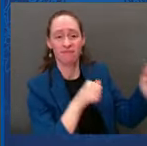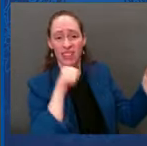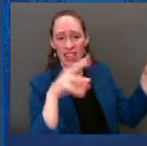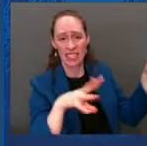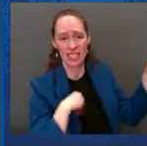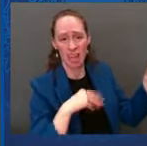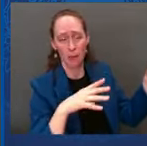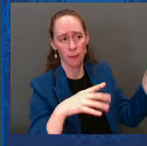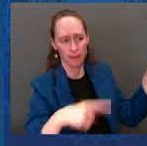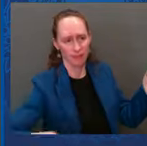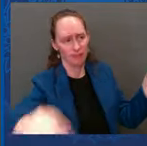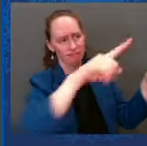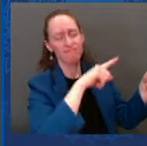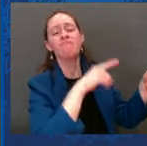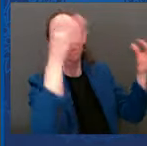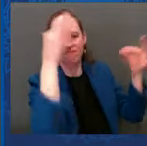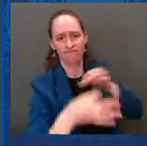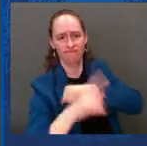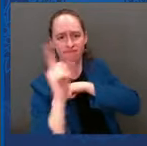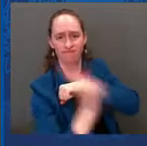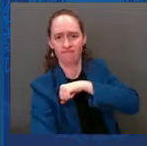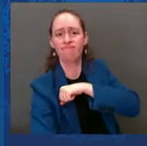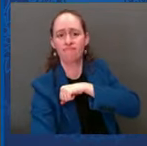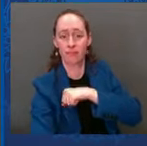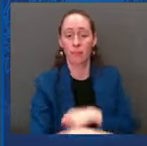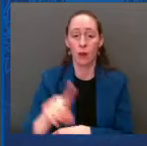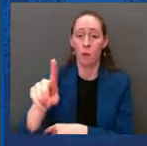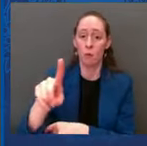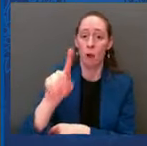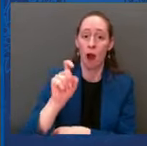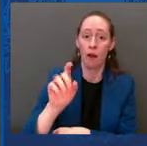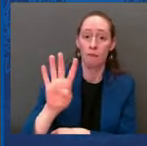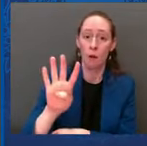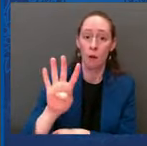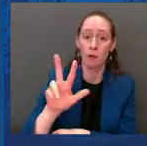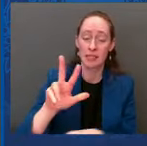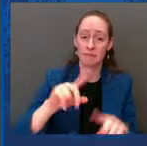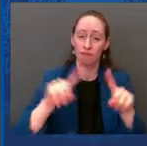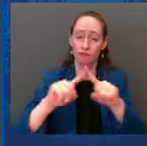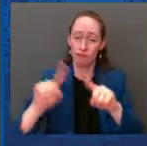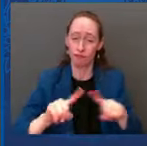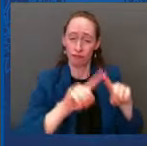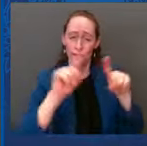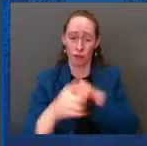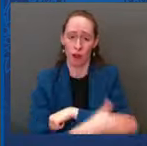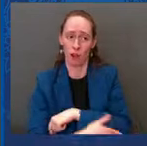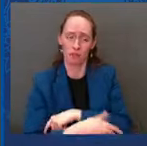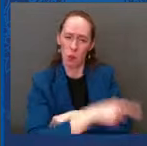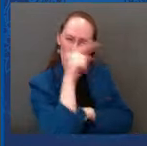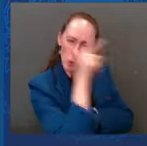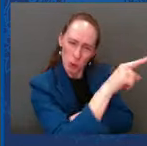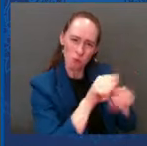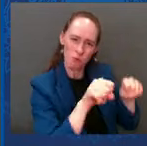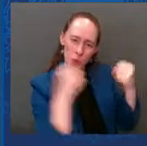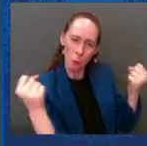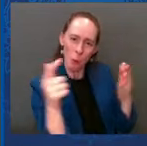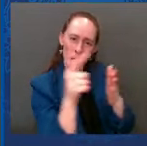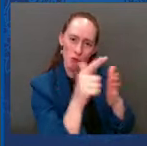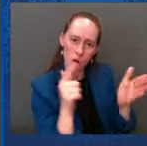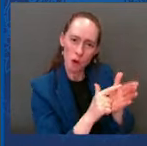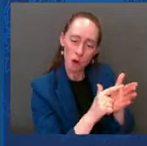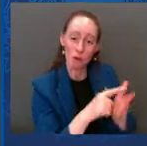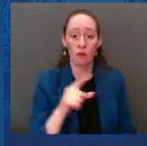United Nations, condemned Russia's illegal annexation. Only four in the entire UN voted with